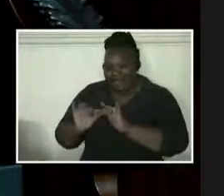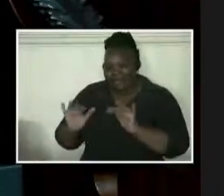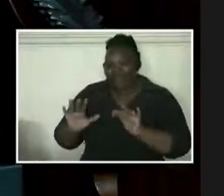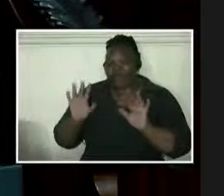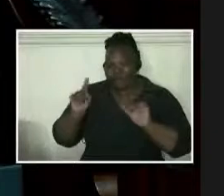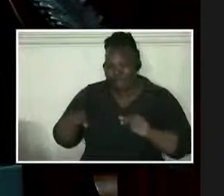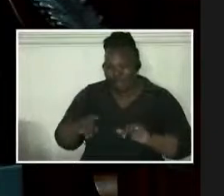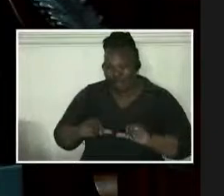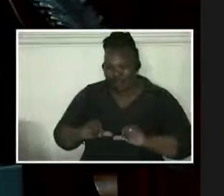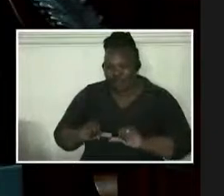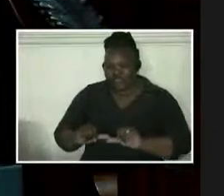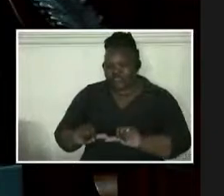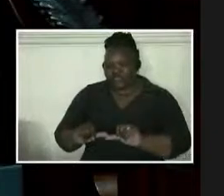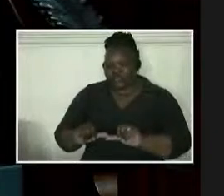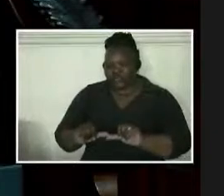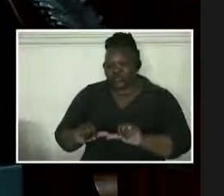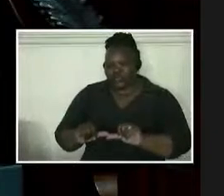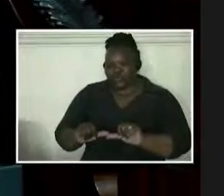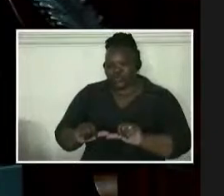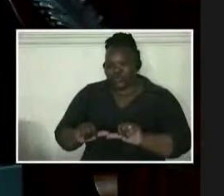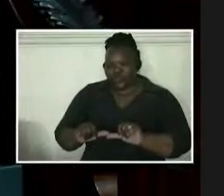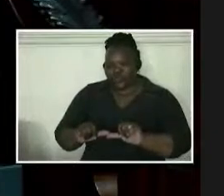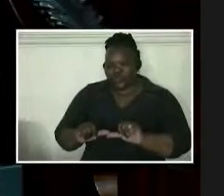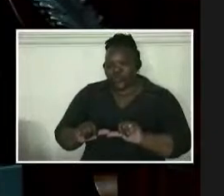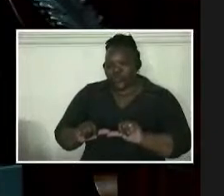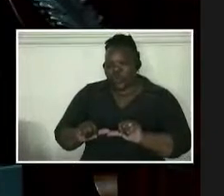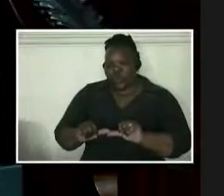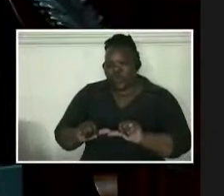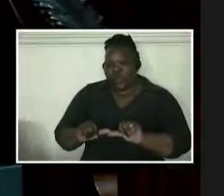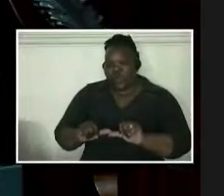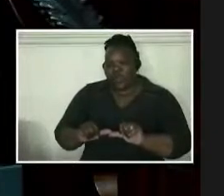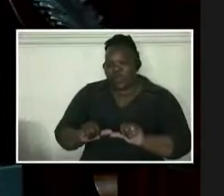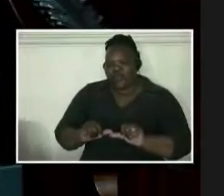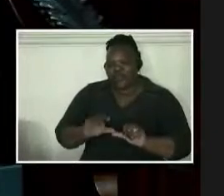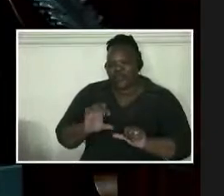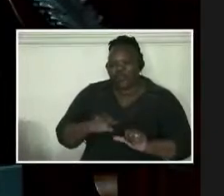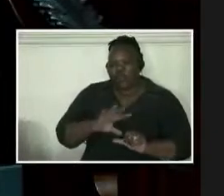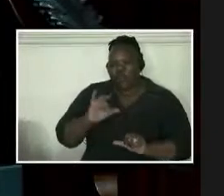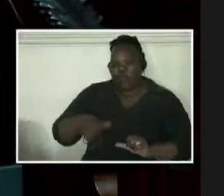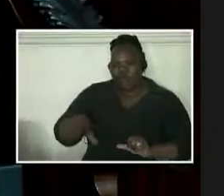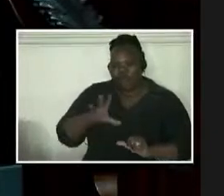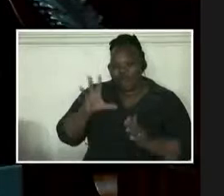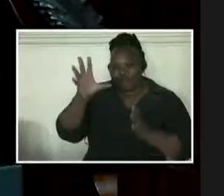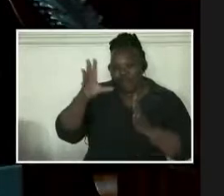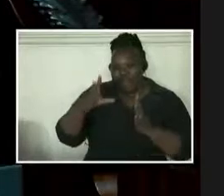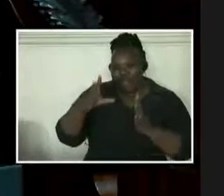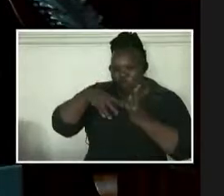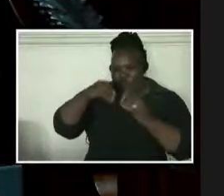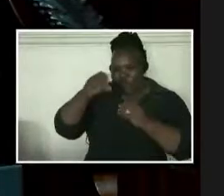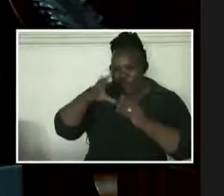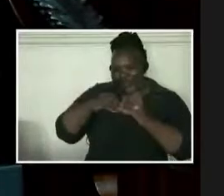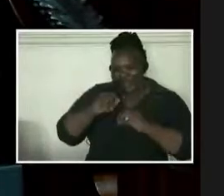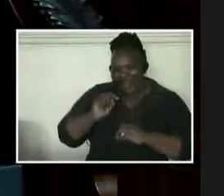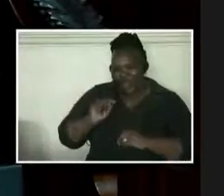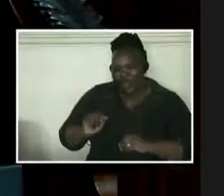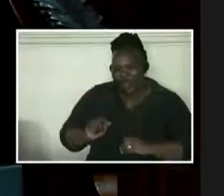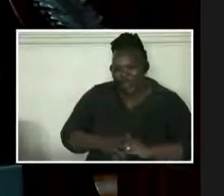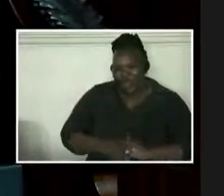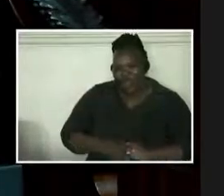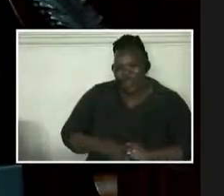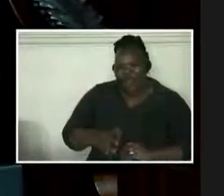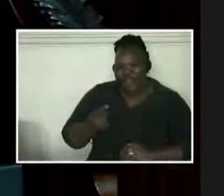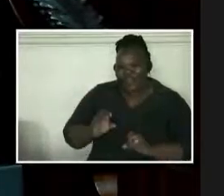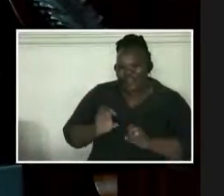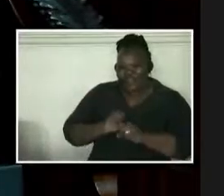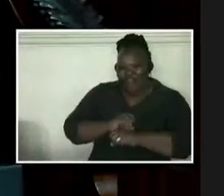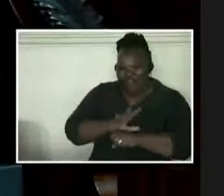continue to rain and make sure which it drops off to the rest of the health workers on update of